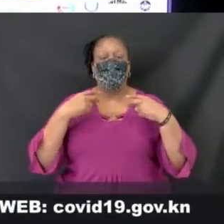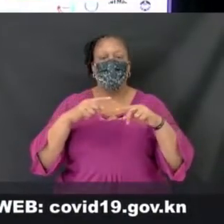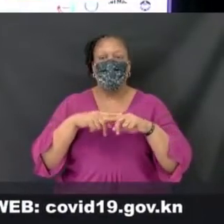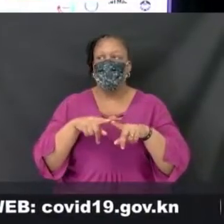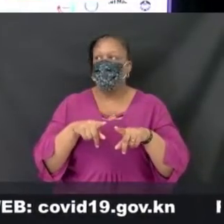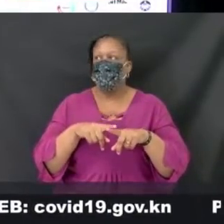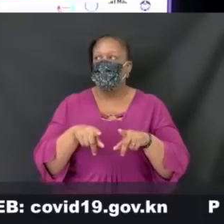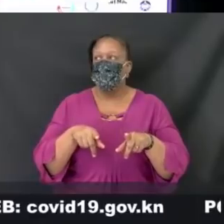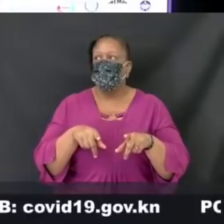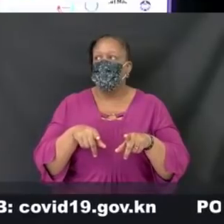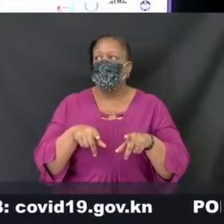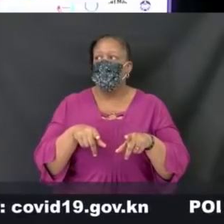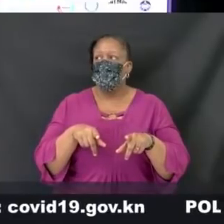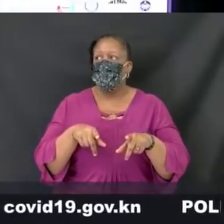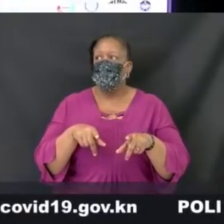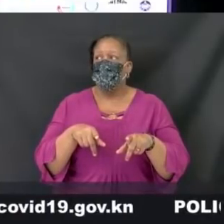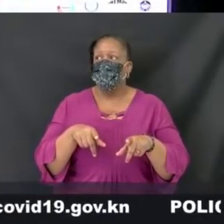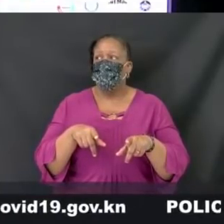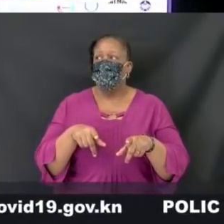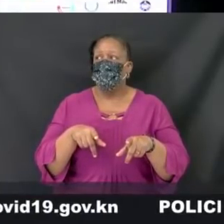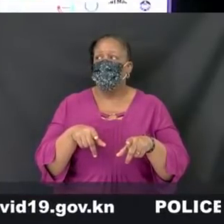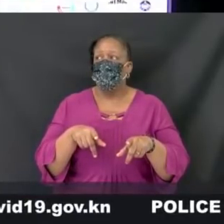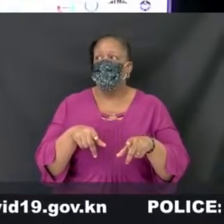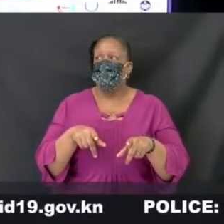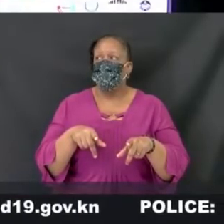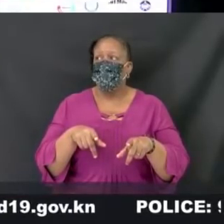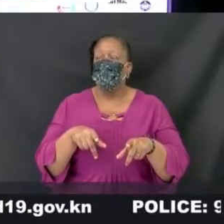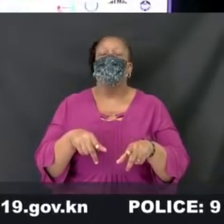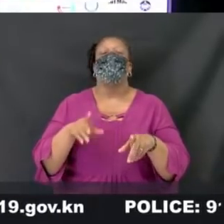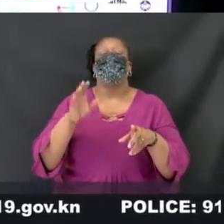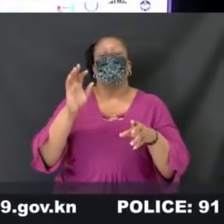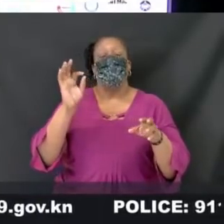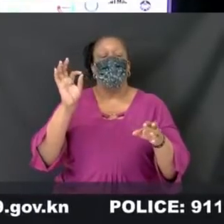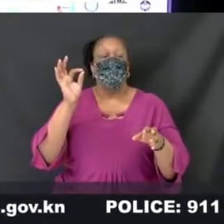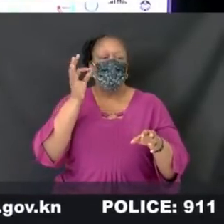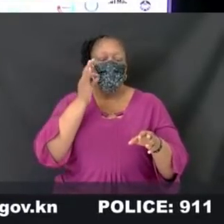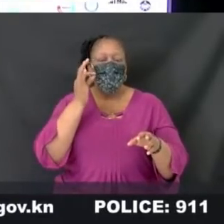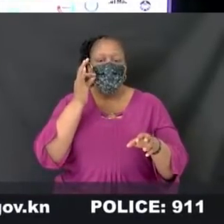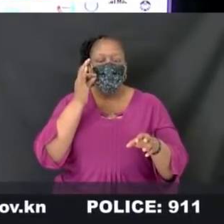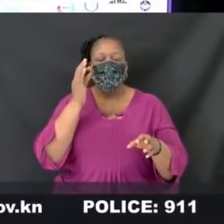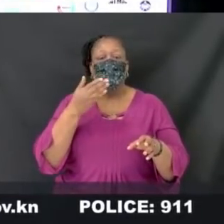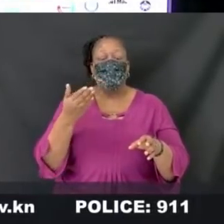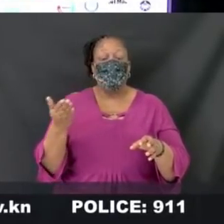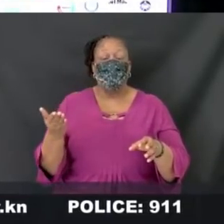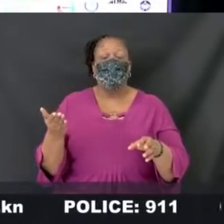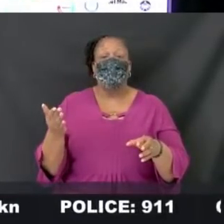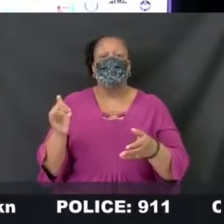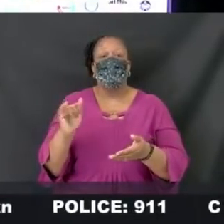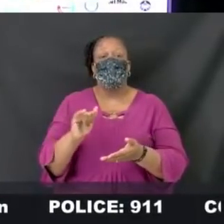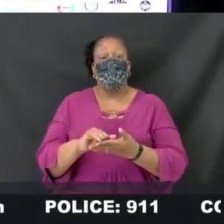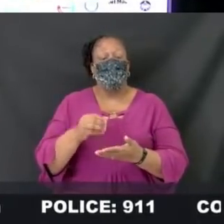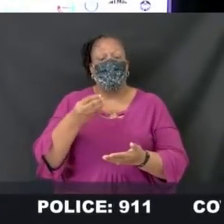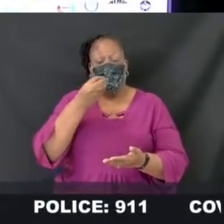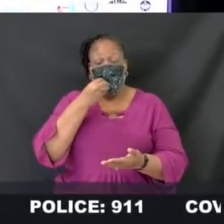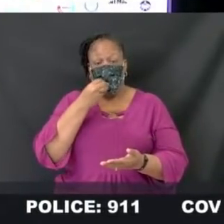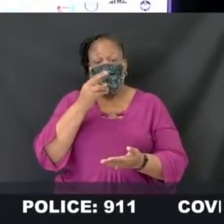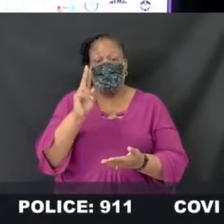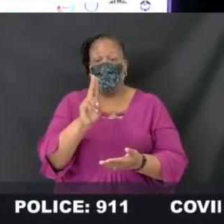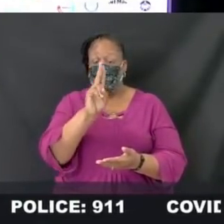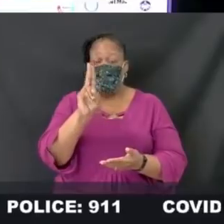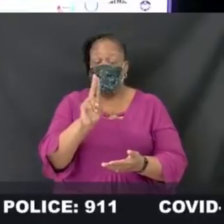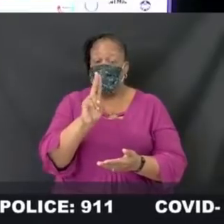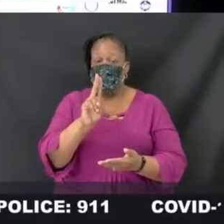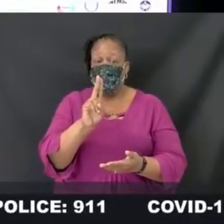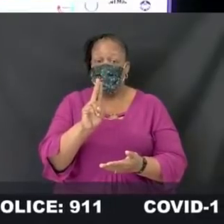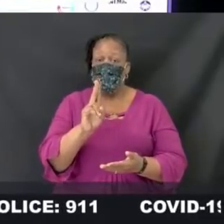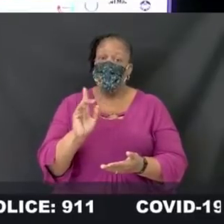what do I mean by that? St. Kitts and Nevis imports most of what we consume and what we use.